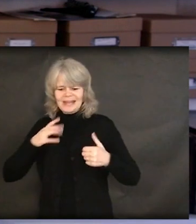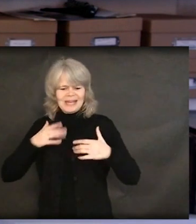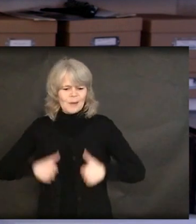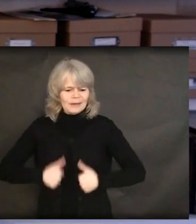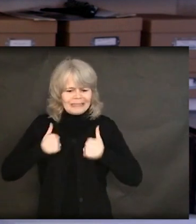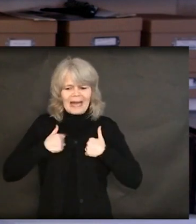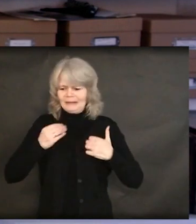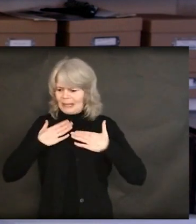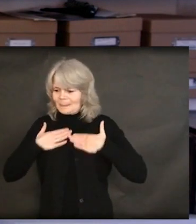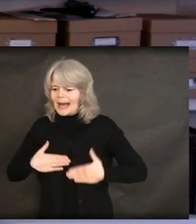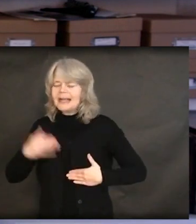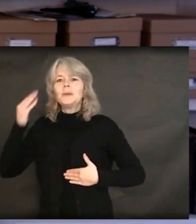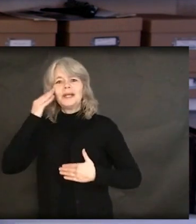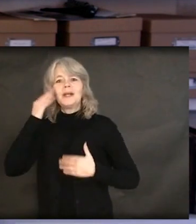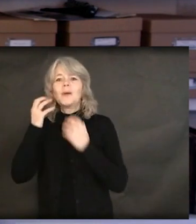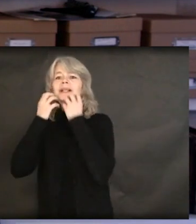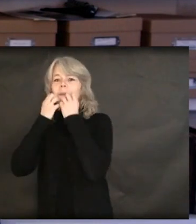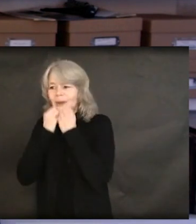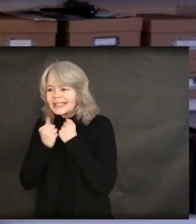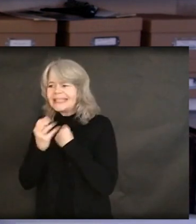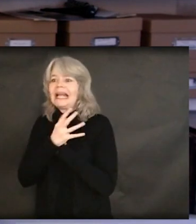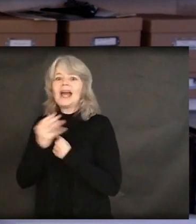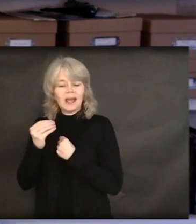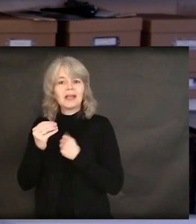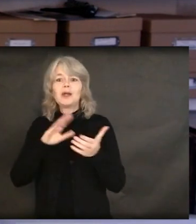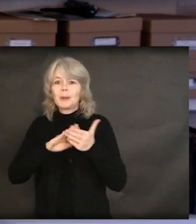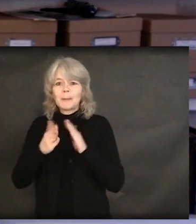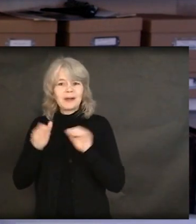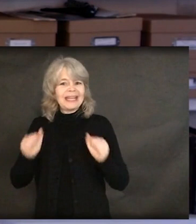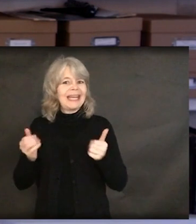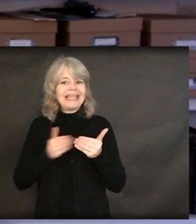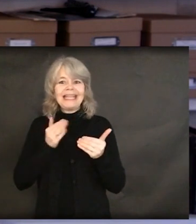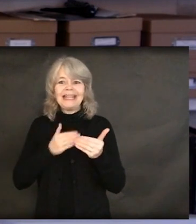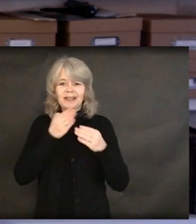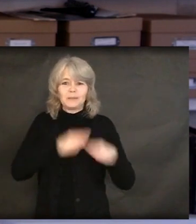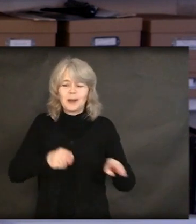in our bodies, how precious and yes, how fragile community is.